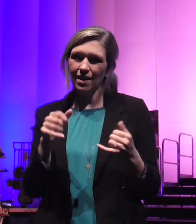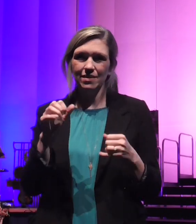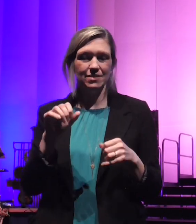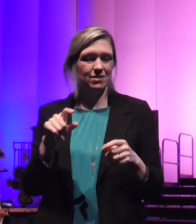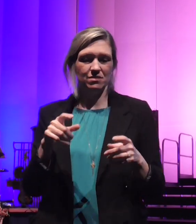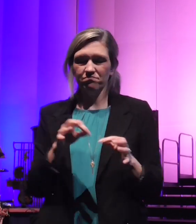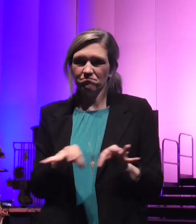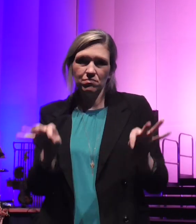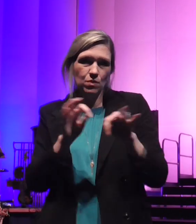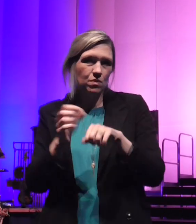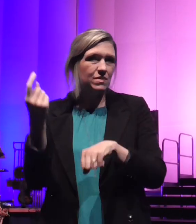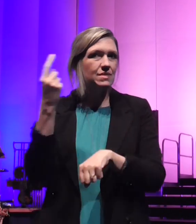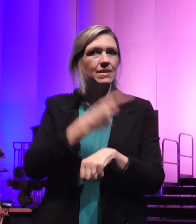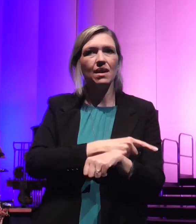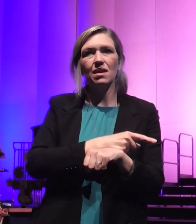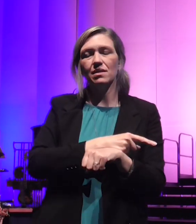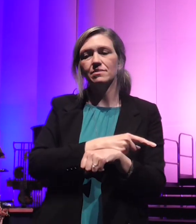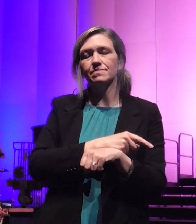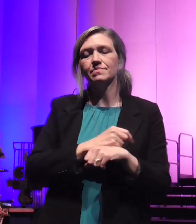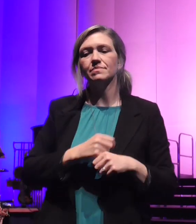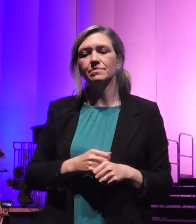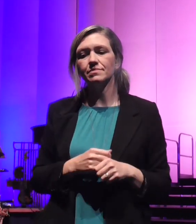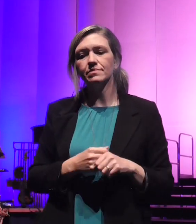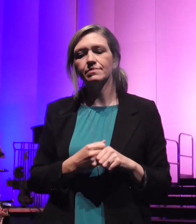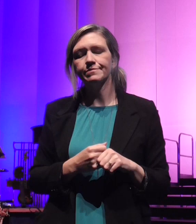Today is the day.